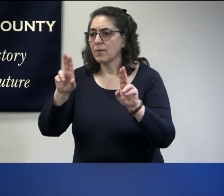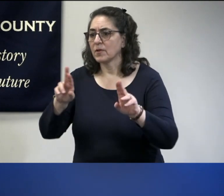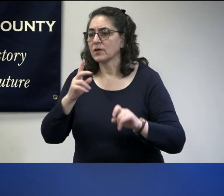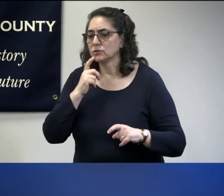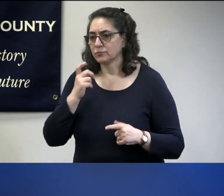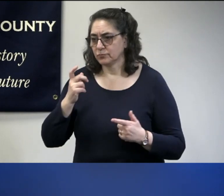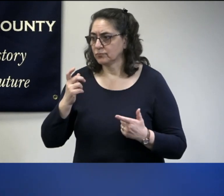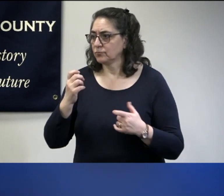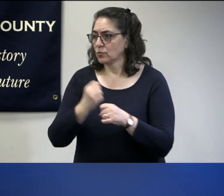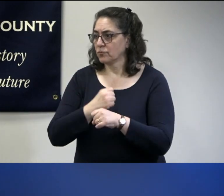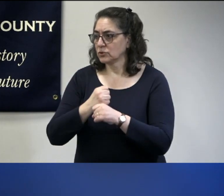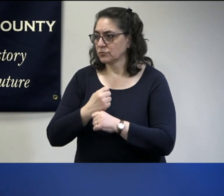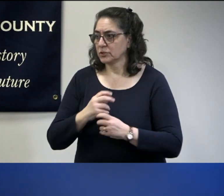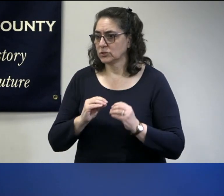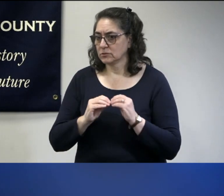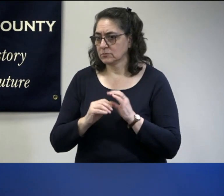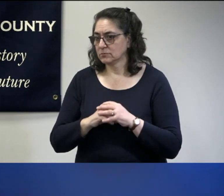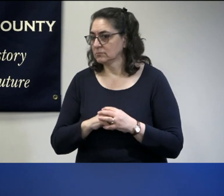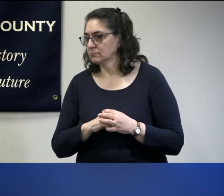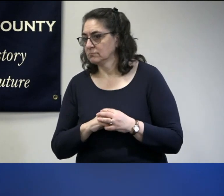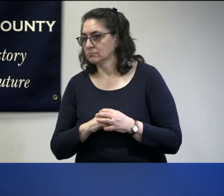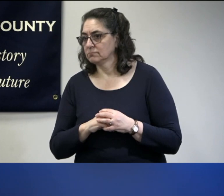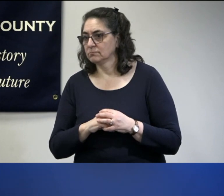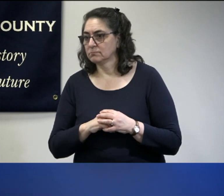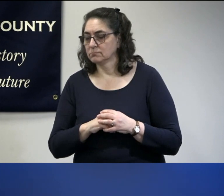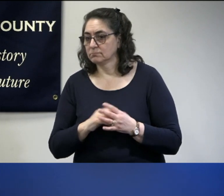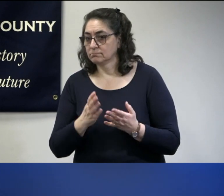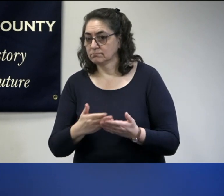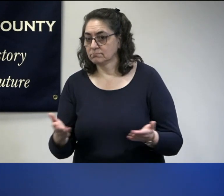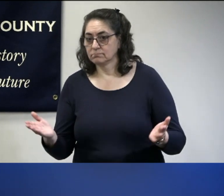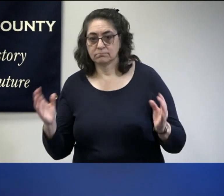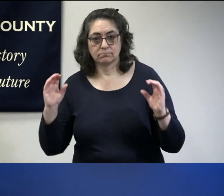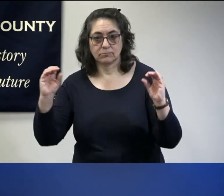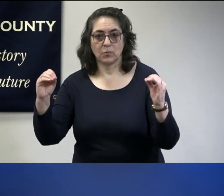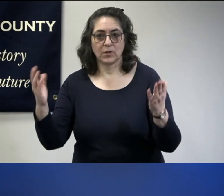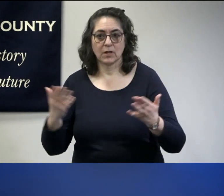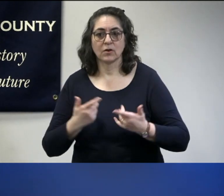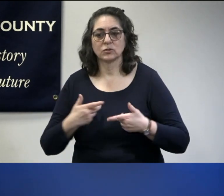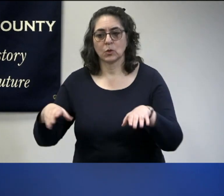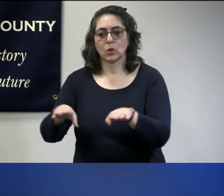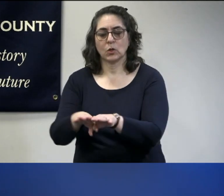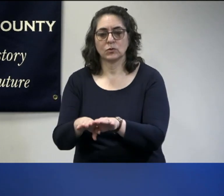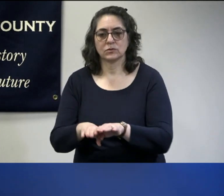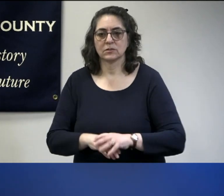us? Seeing no public, make a motion to close.